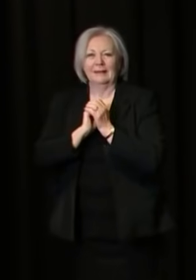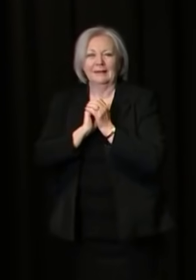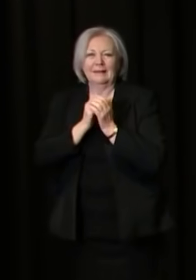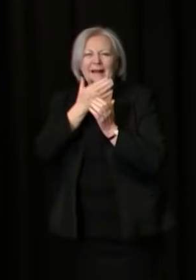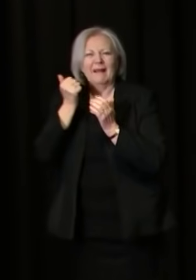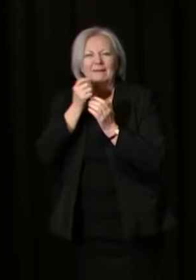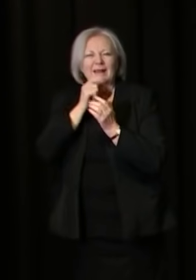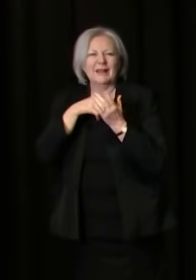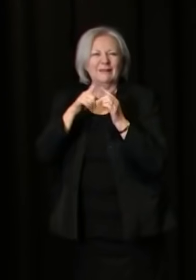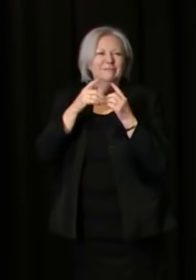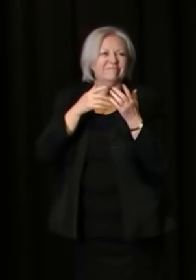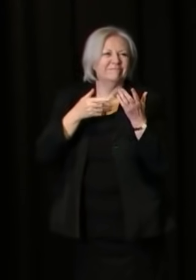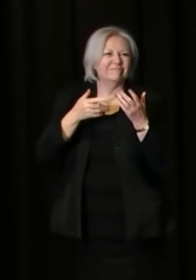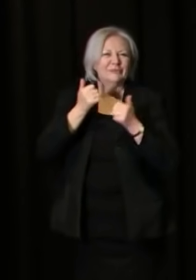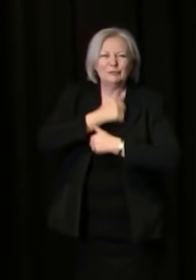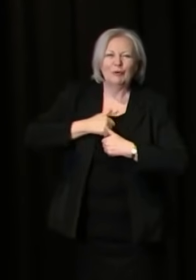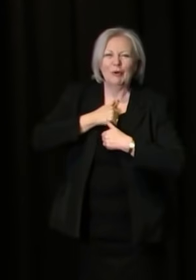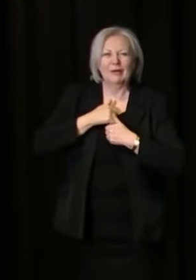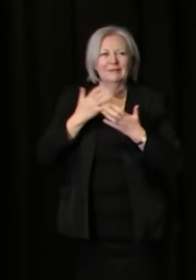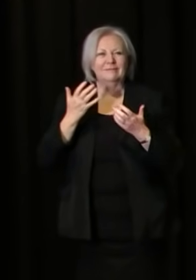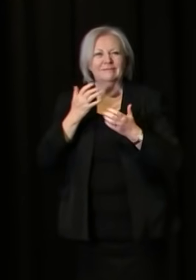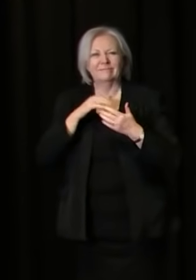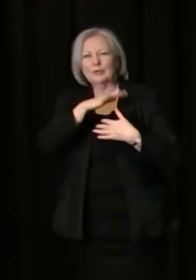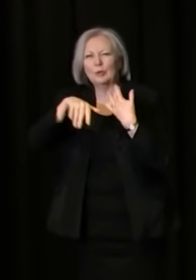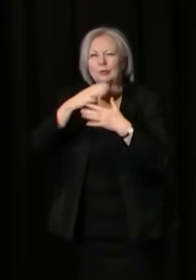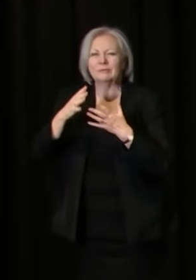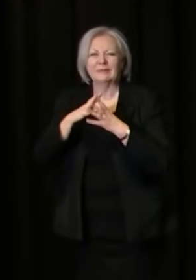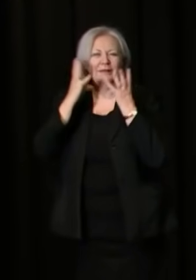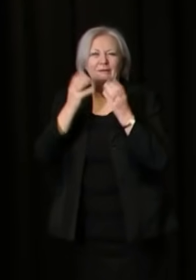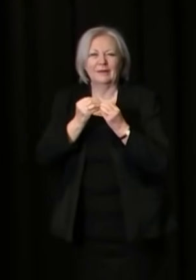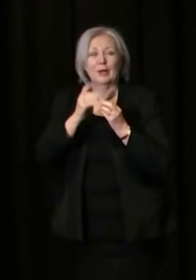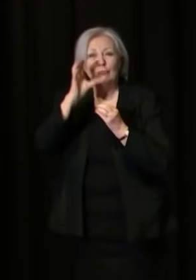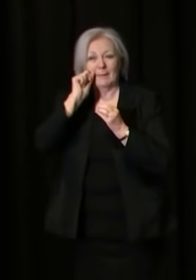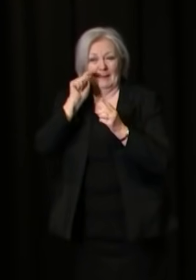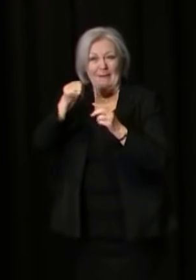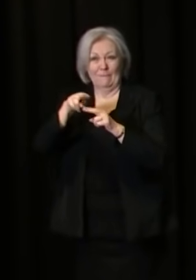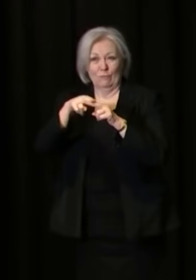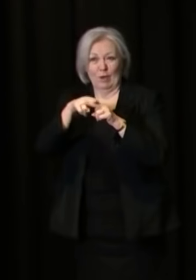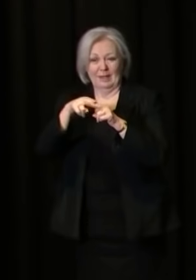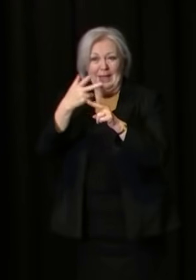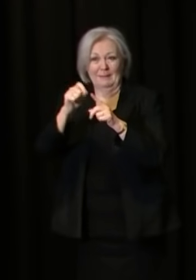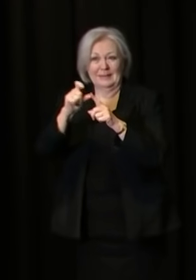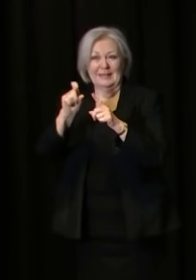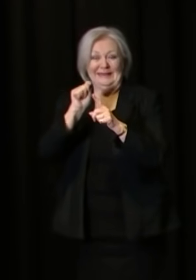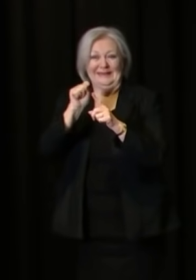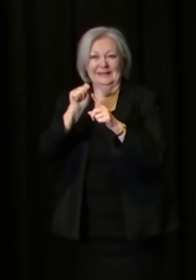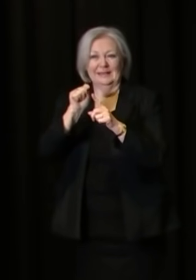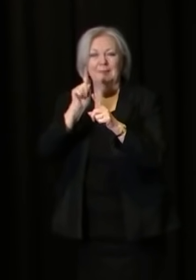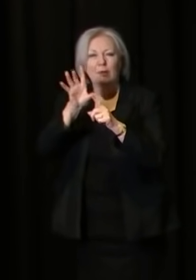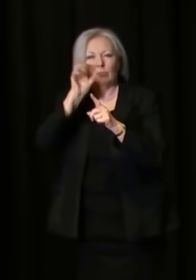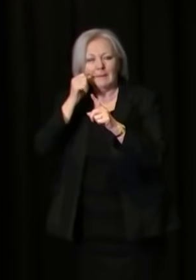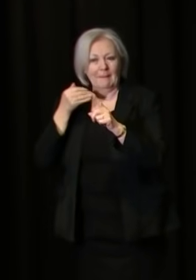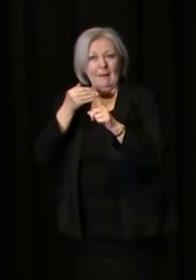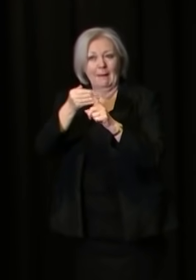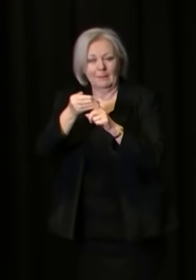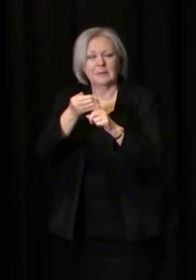Victorian community over this weekend, and indeed once we hit 80% on Friday and beyond, it is still important to